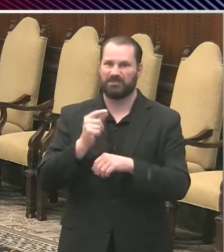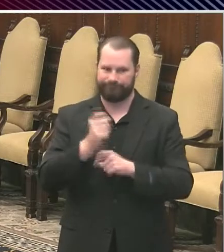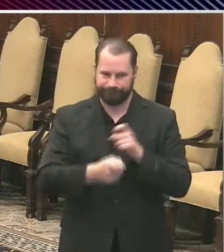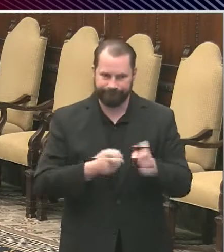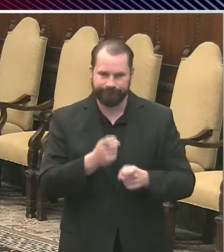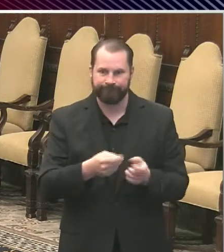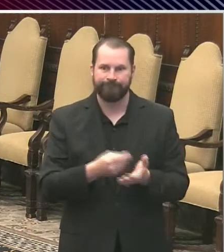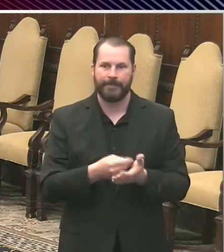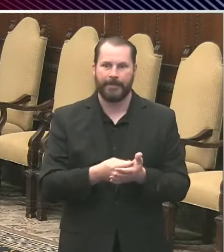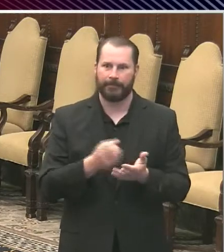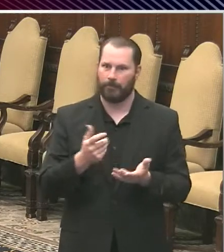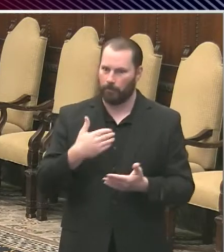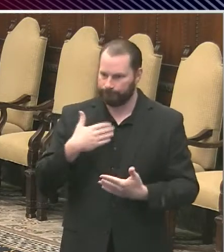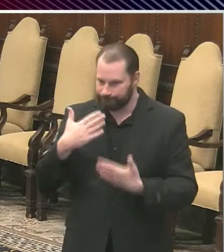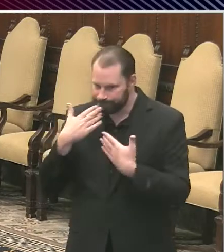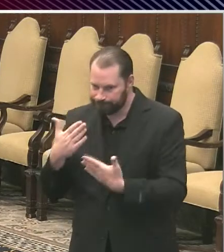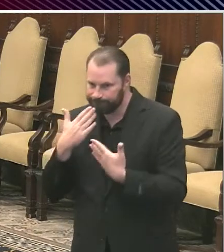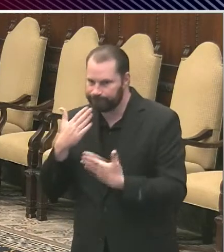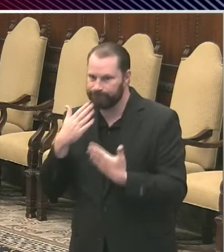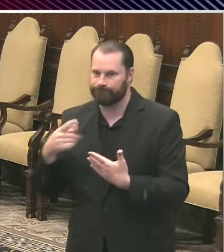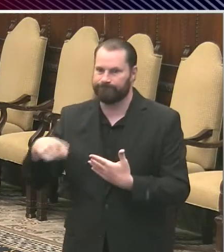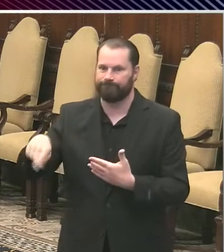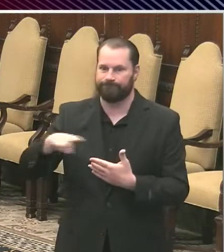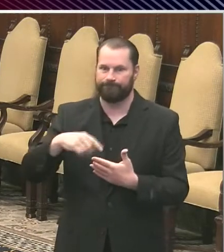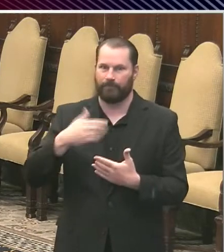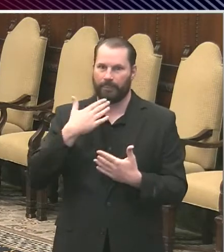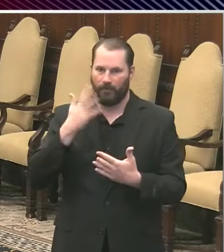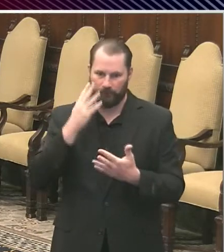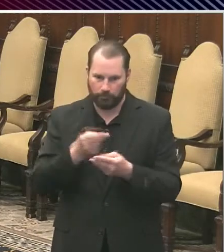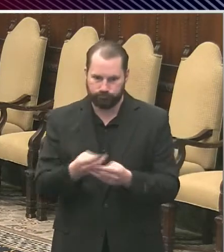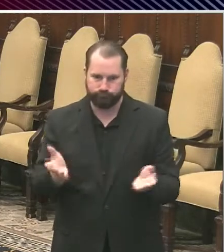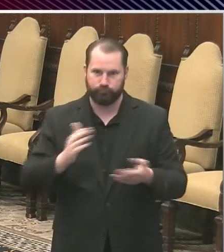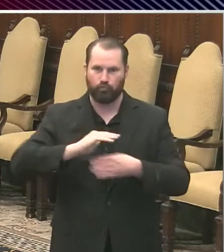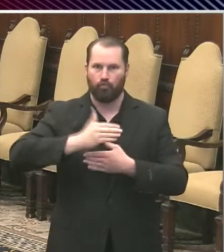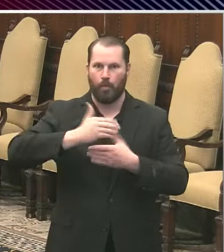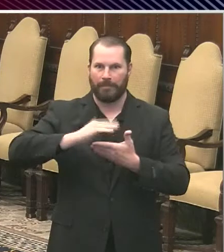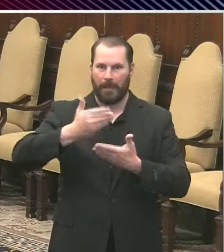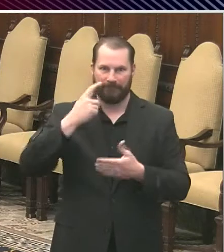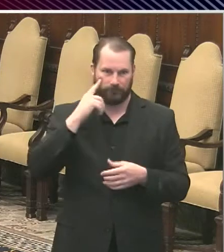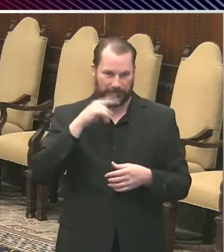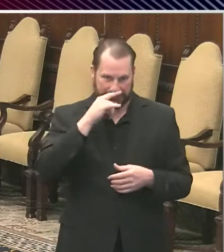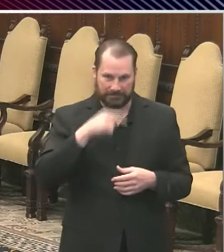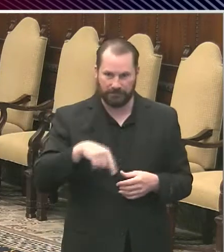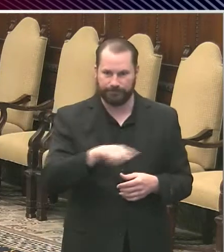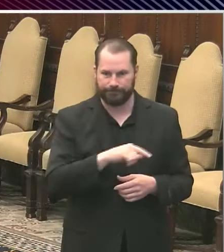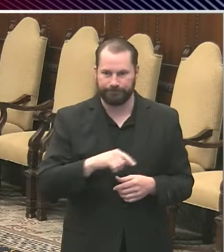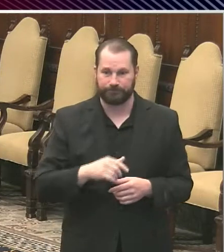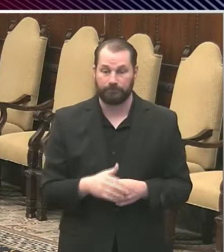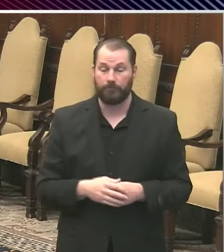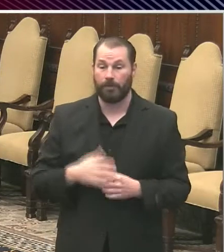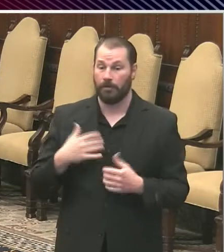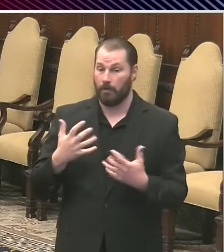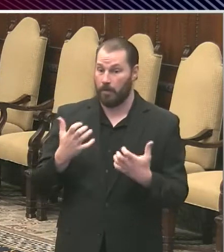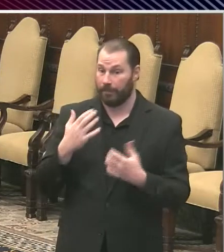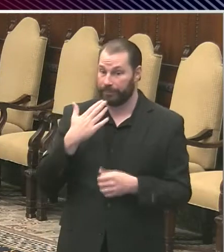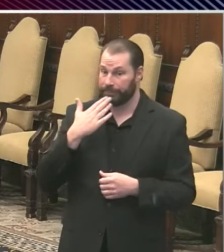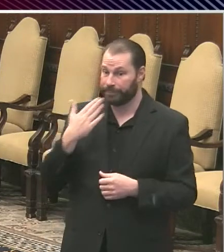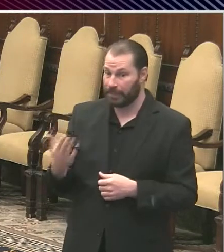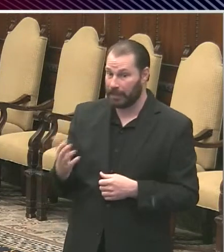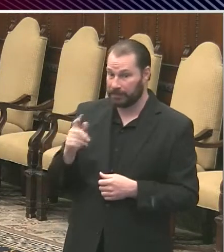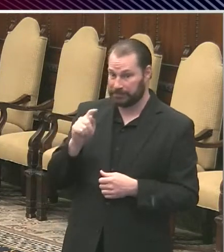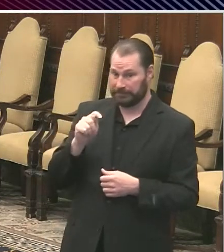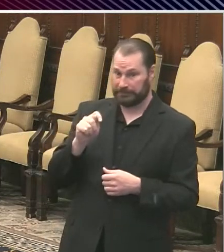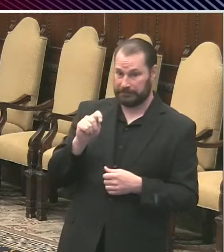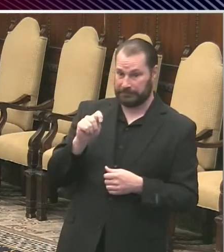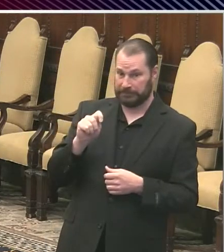helping us to get our kids the tools they need to learn. We also want to thank Tito's Vodka. Yesterday, they delivered 4 55-gallon